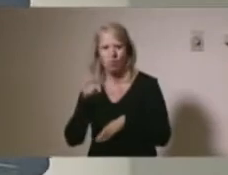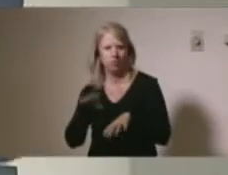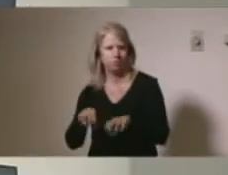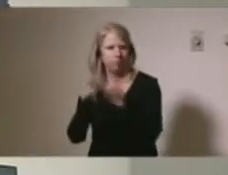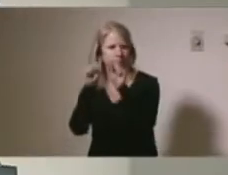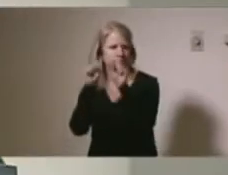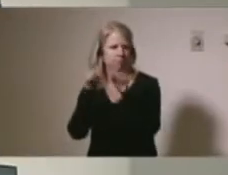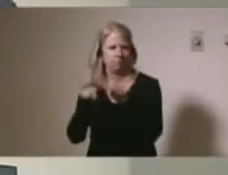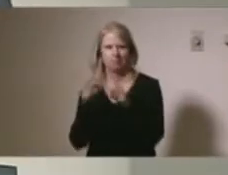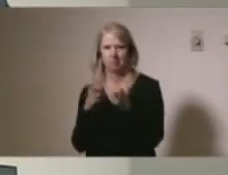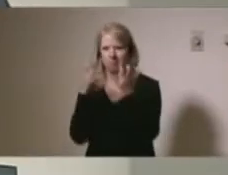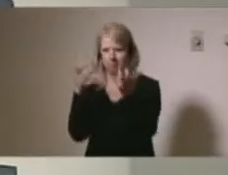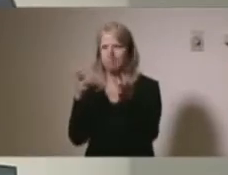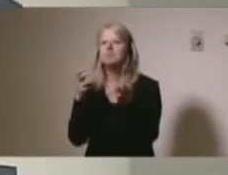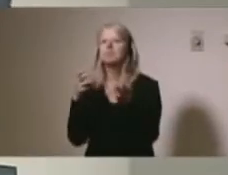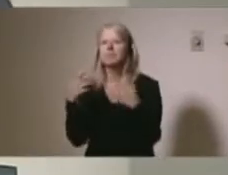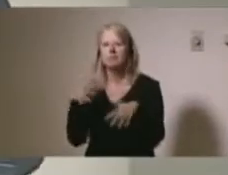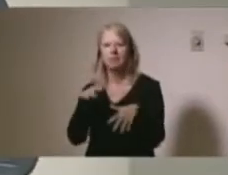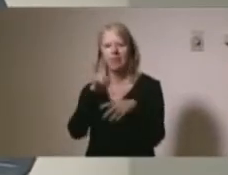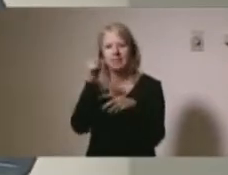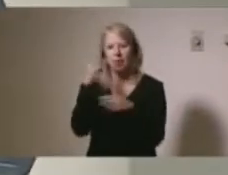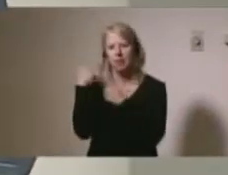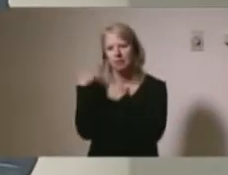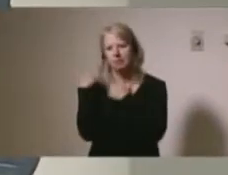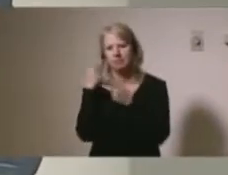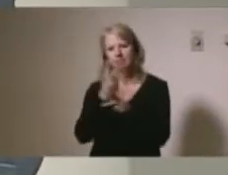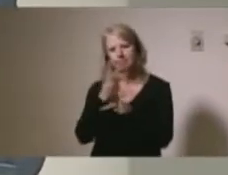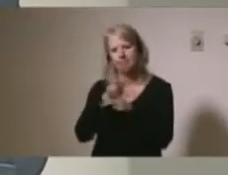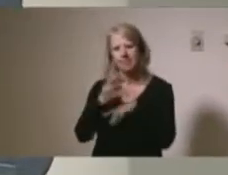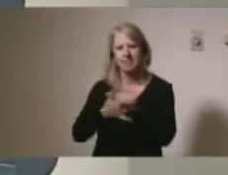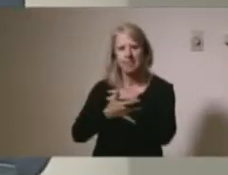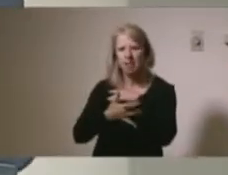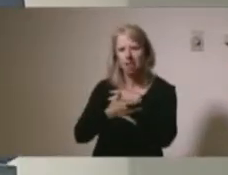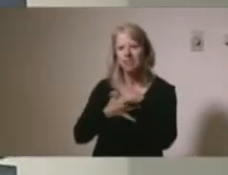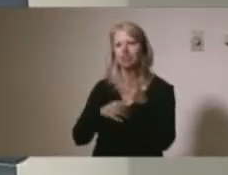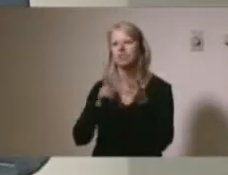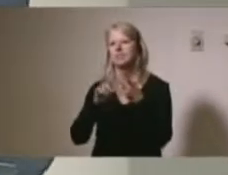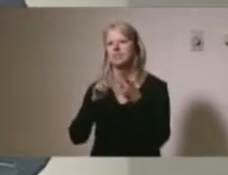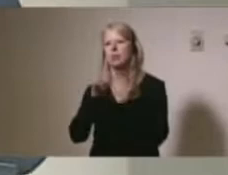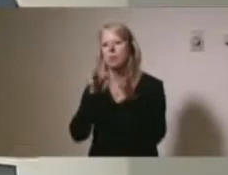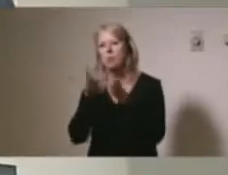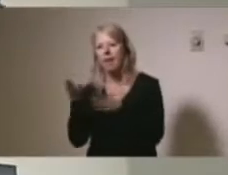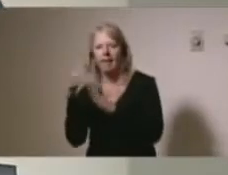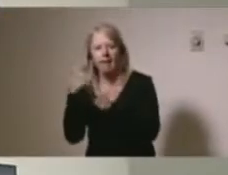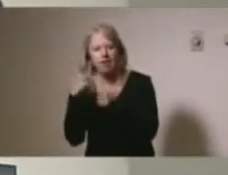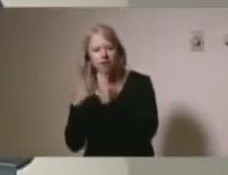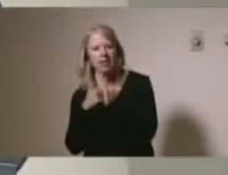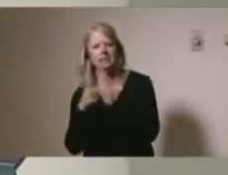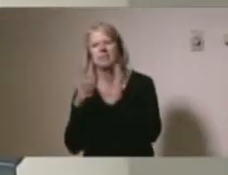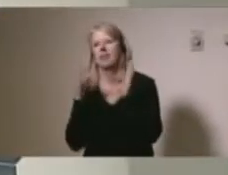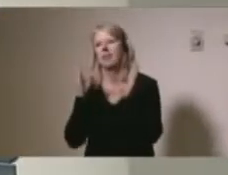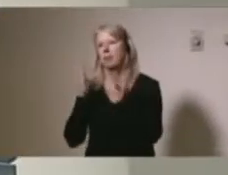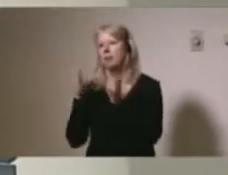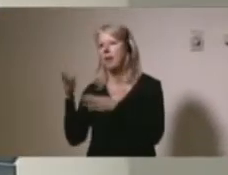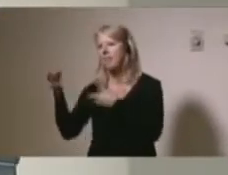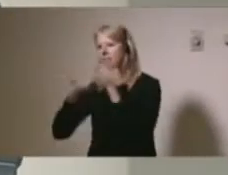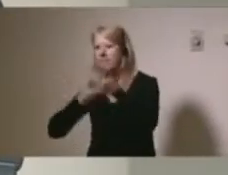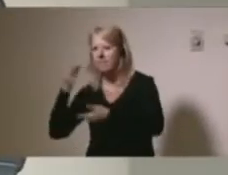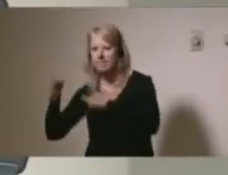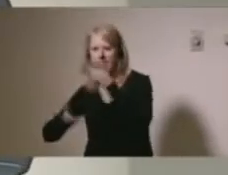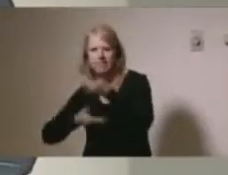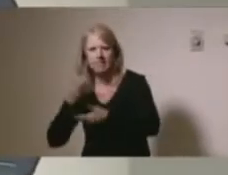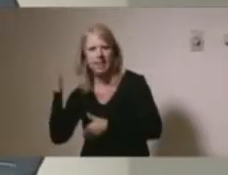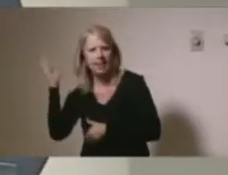organize a symposium. There's a technical side, but there's the preparation of the agenda, there's the invitation of